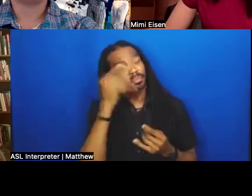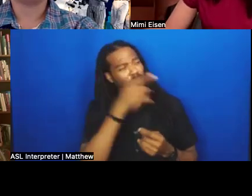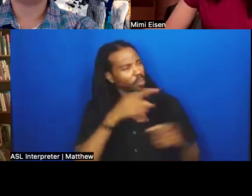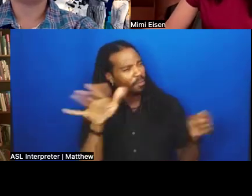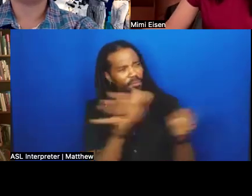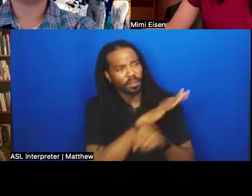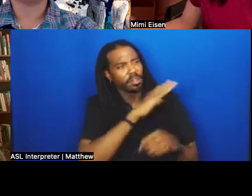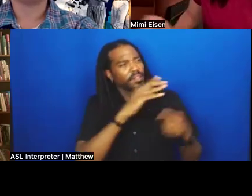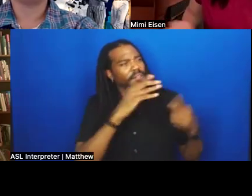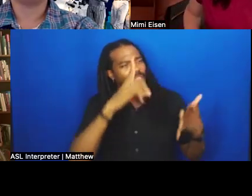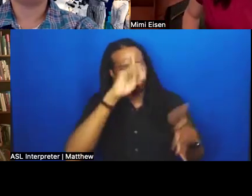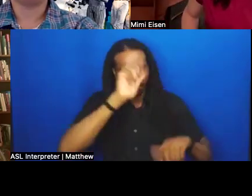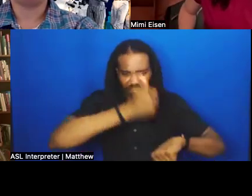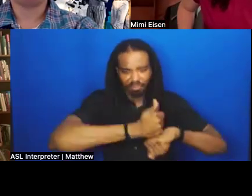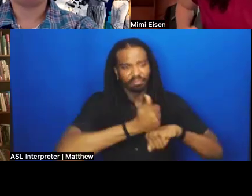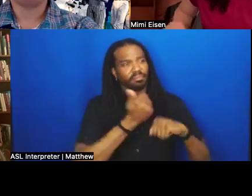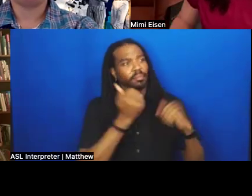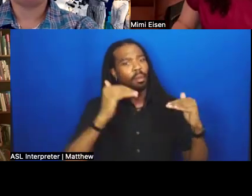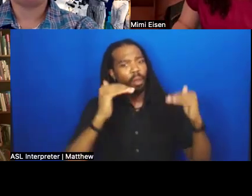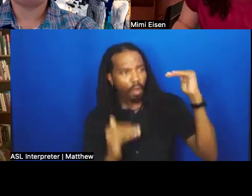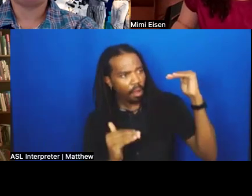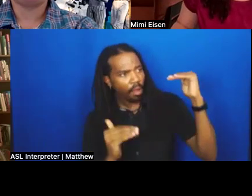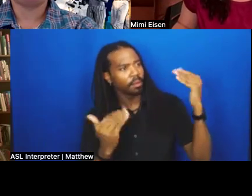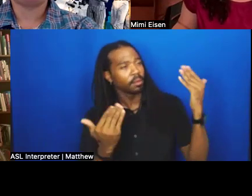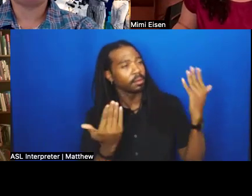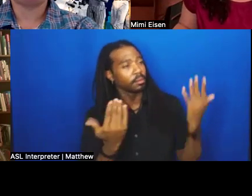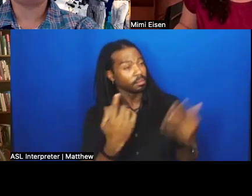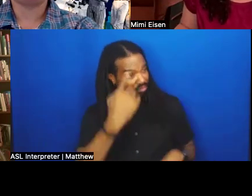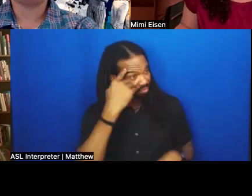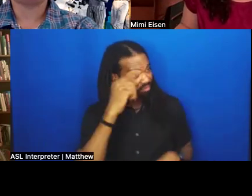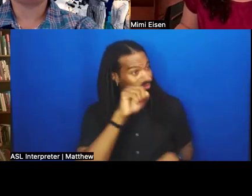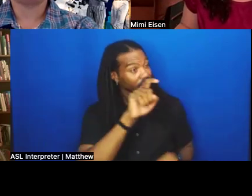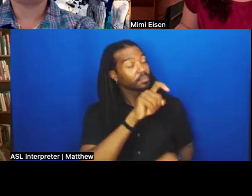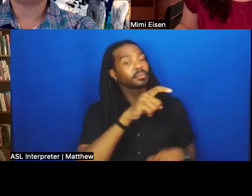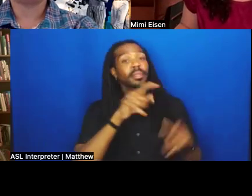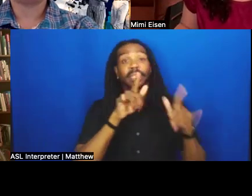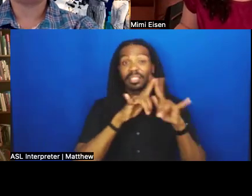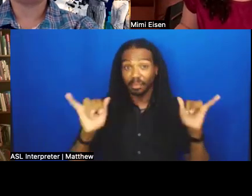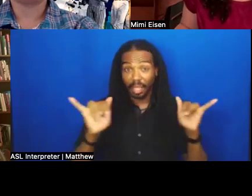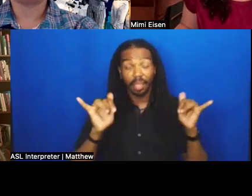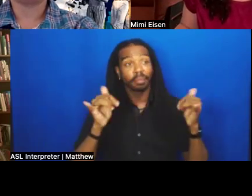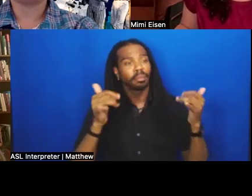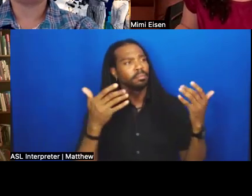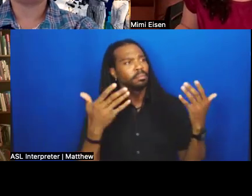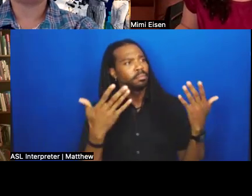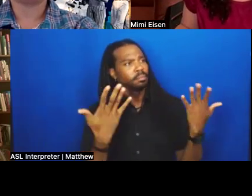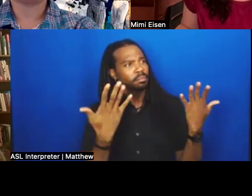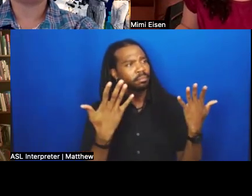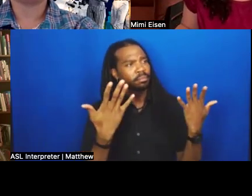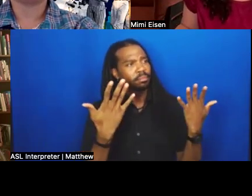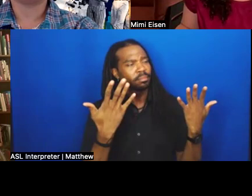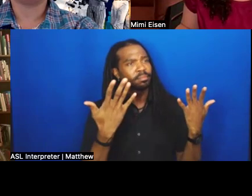the benevolence of the Father of mankind, you should at the same time counteract his mercies